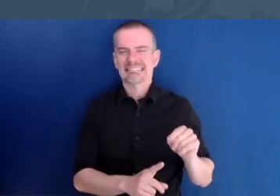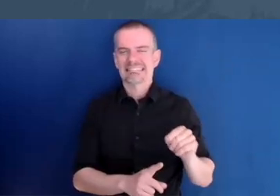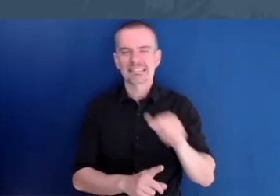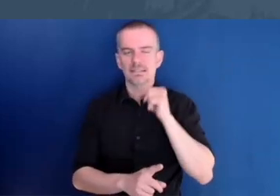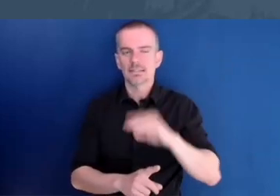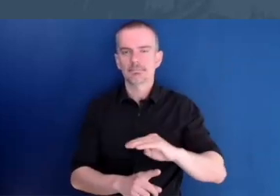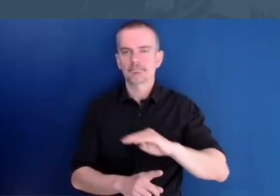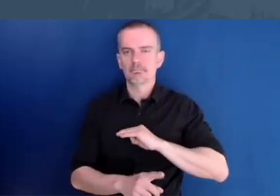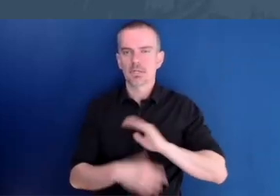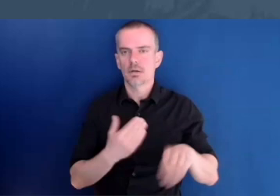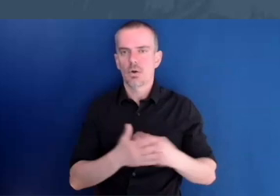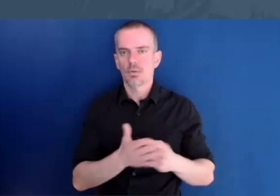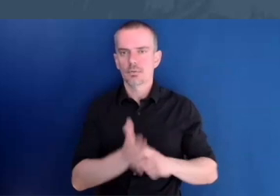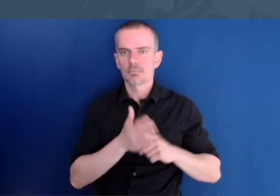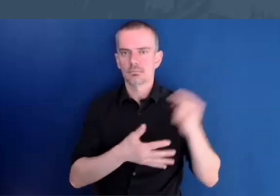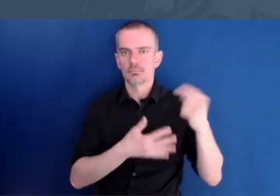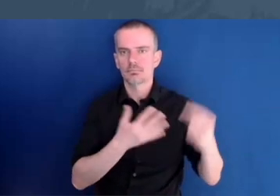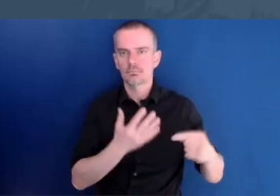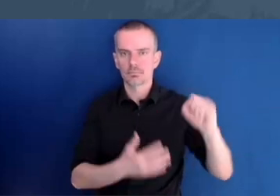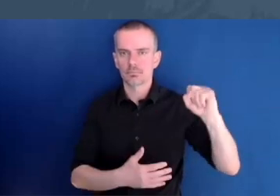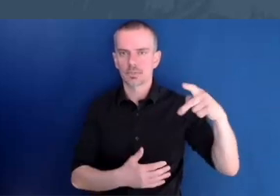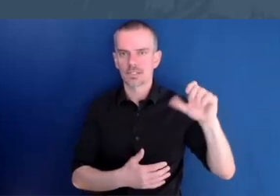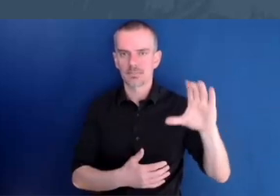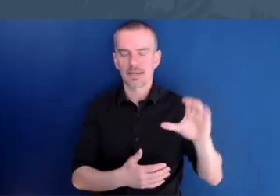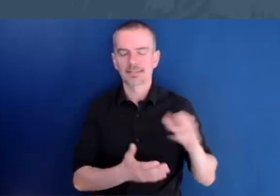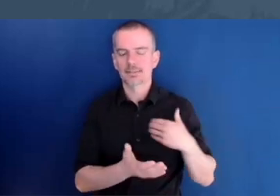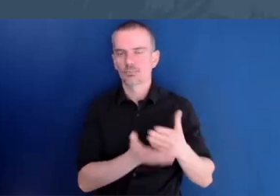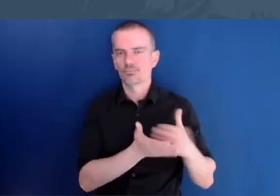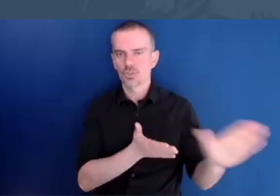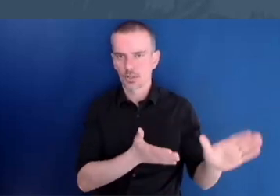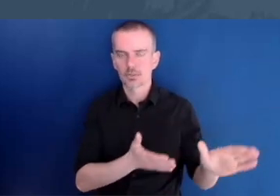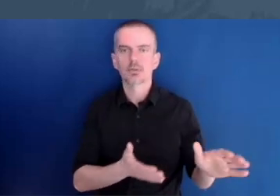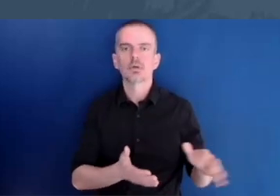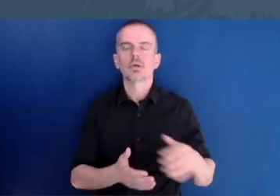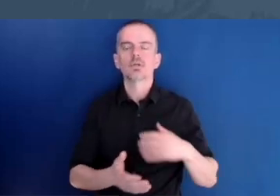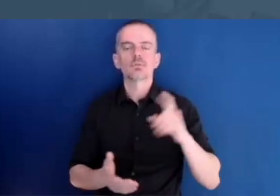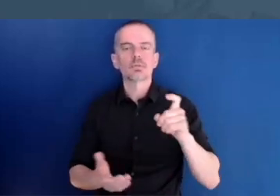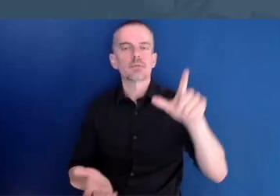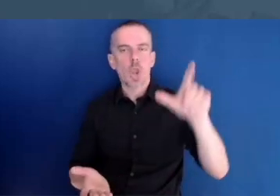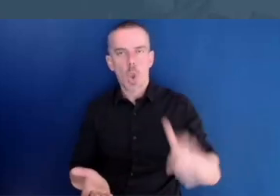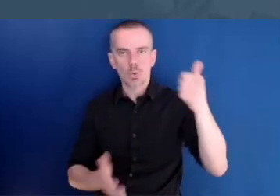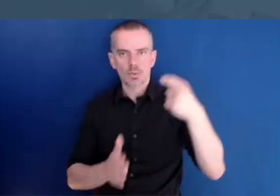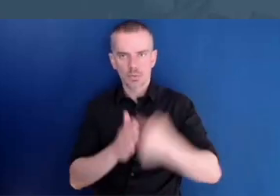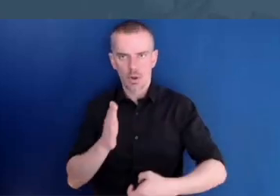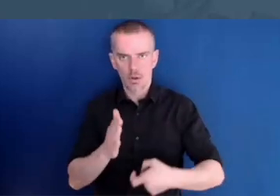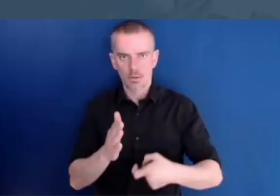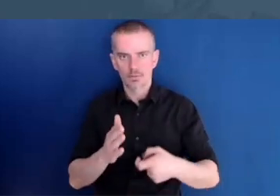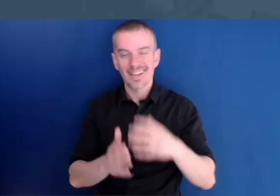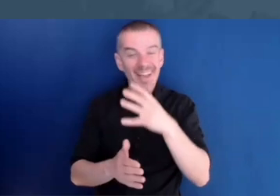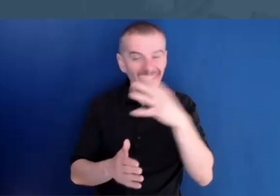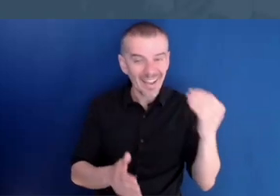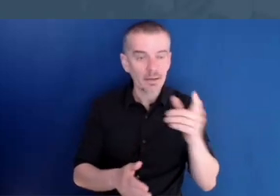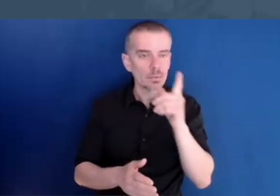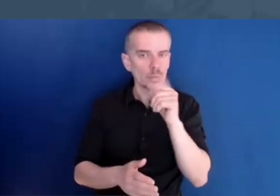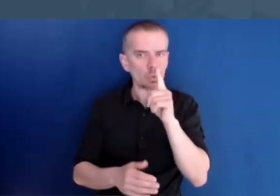of the specifications, right? And so that's why we had to reject them. So it had to be the lowest cost, but also the one that